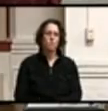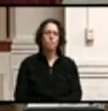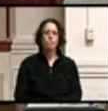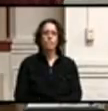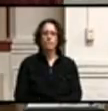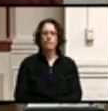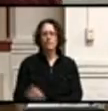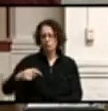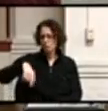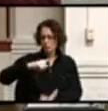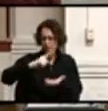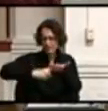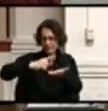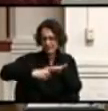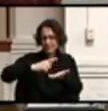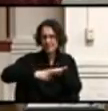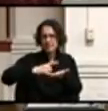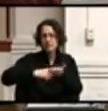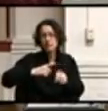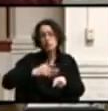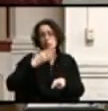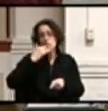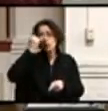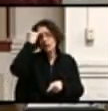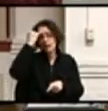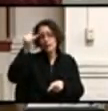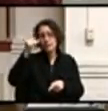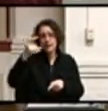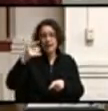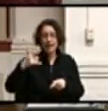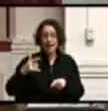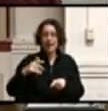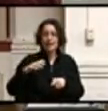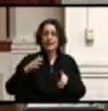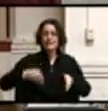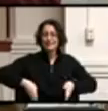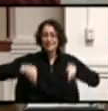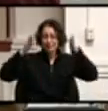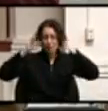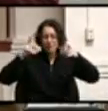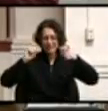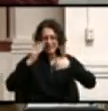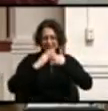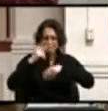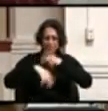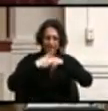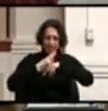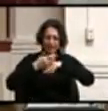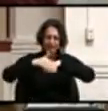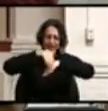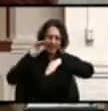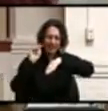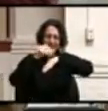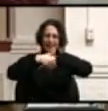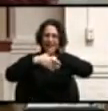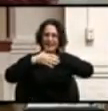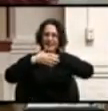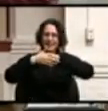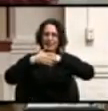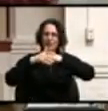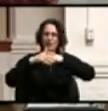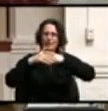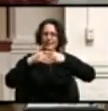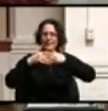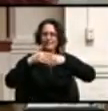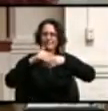base of the tower, because why have to drag hose or tarps through what we would call a man door or a person